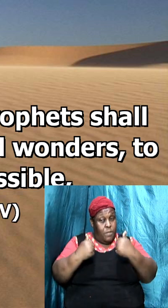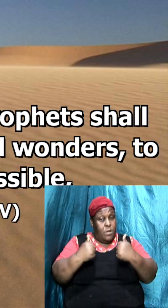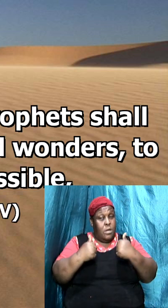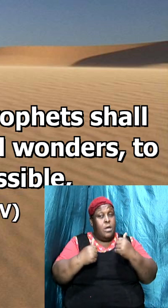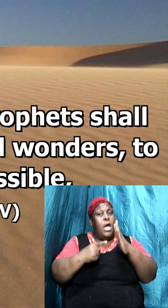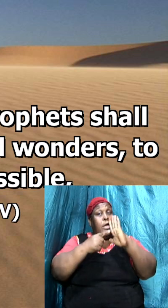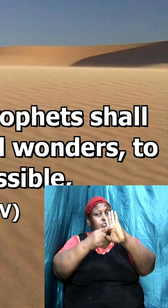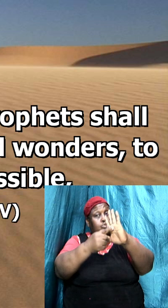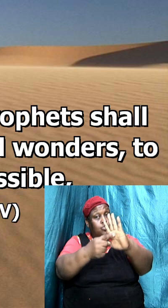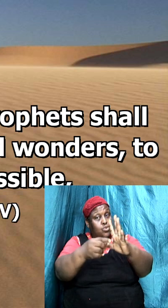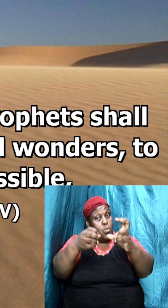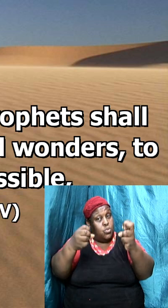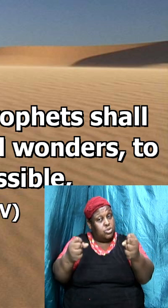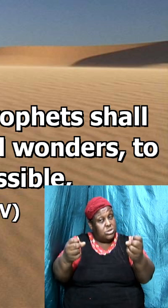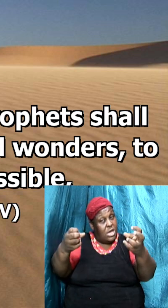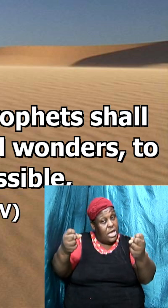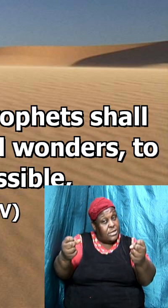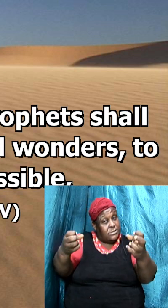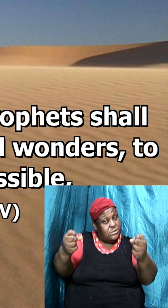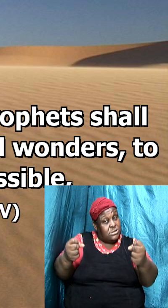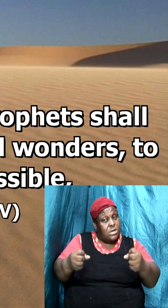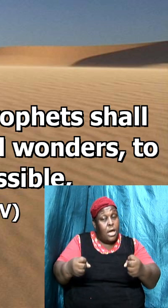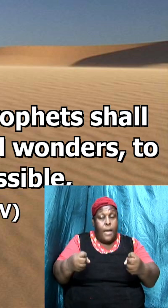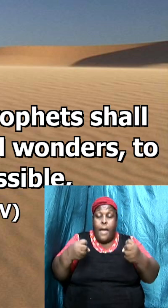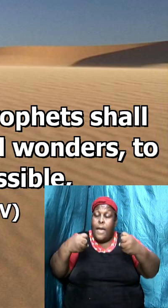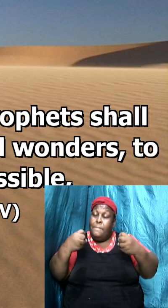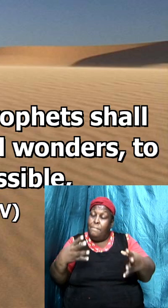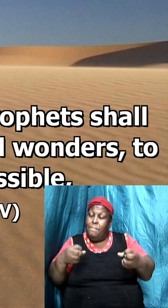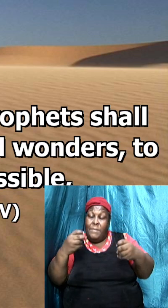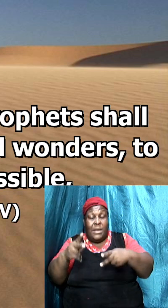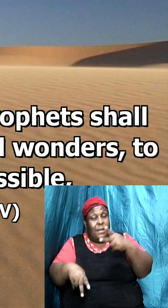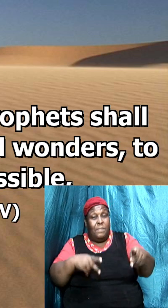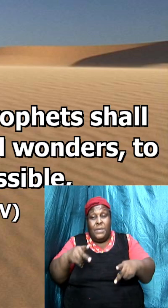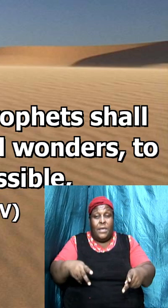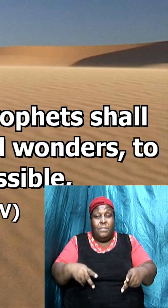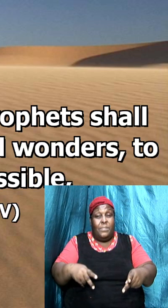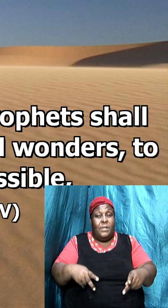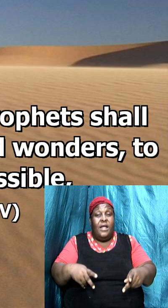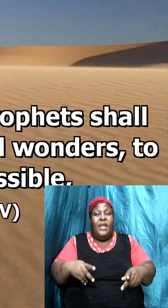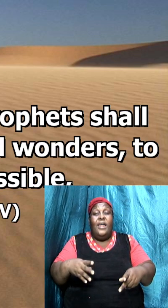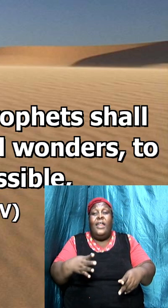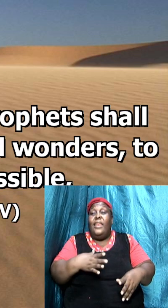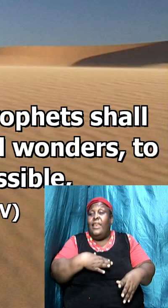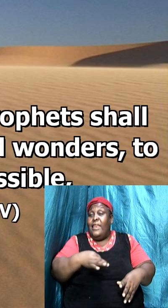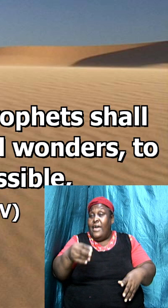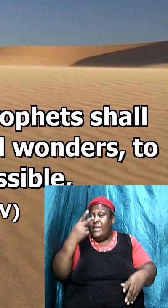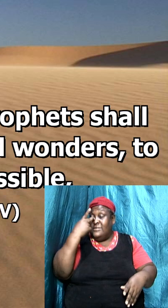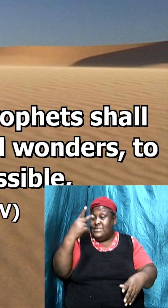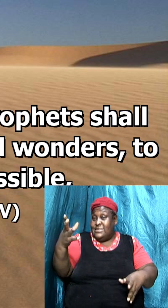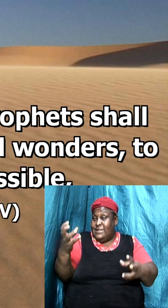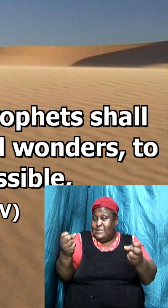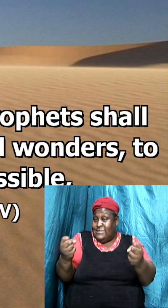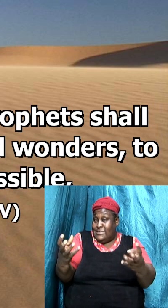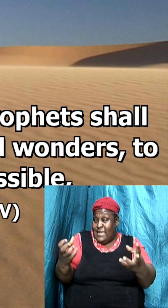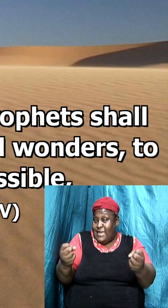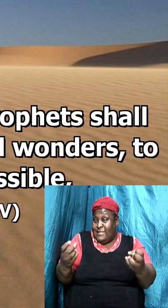signs. And a lot of people like to see the signs, you know. Like to see the signs and say, look